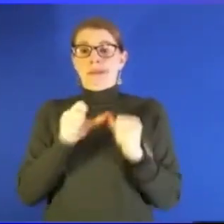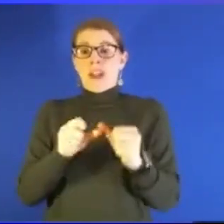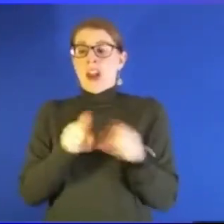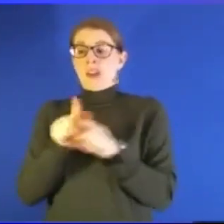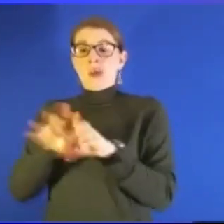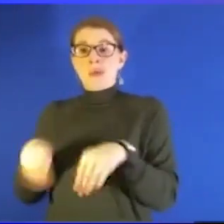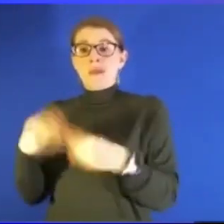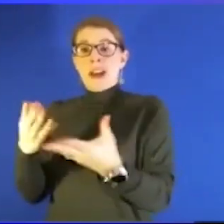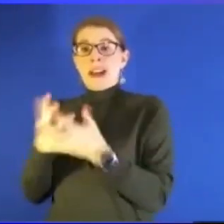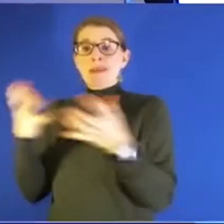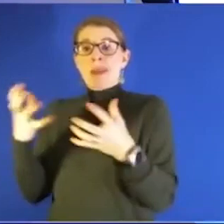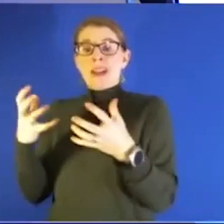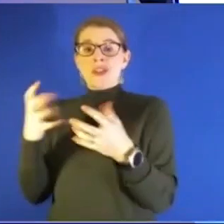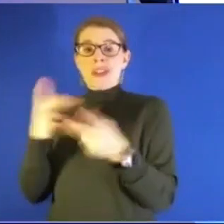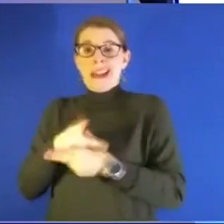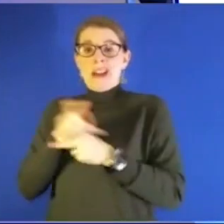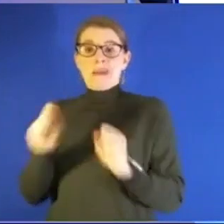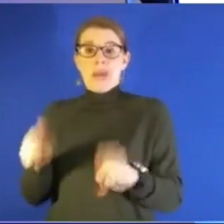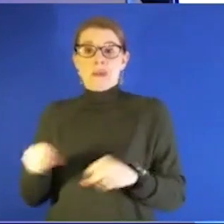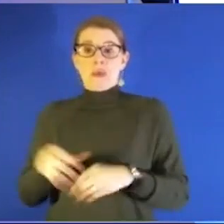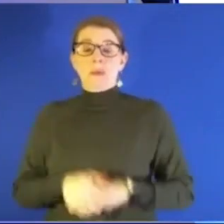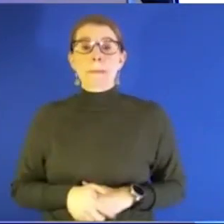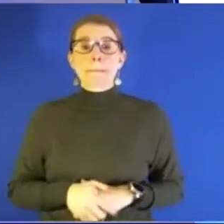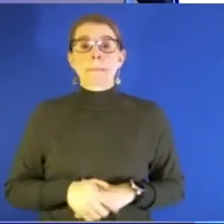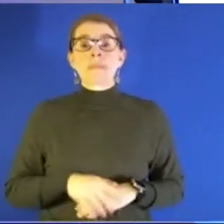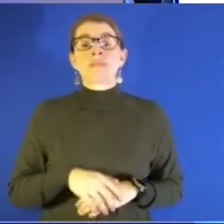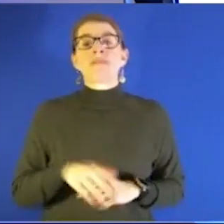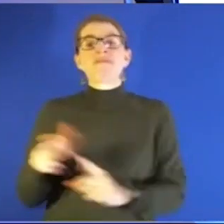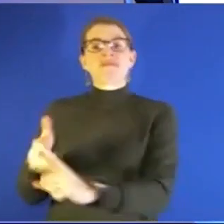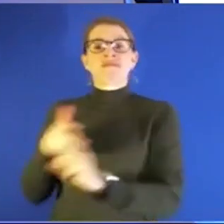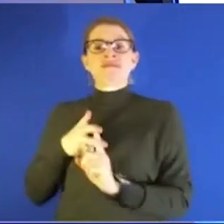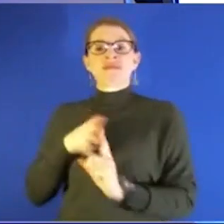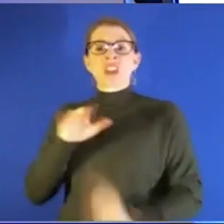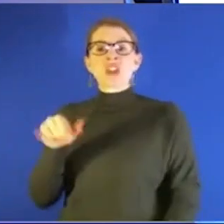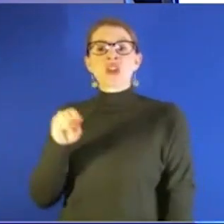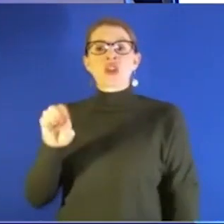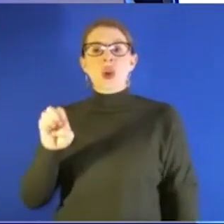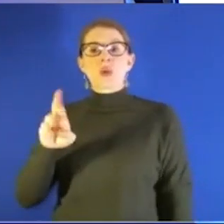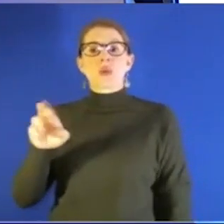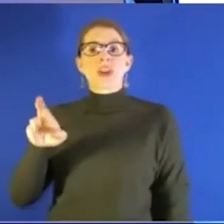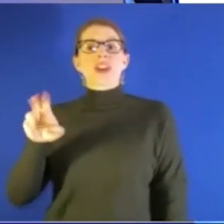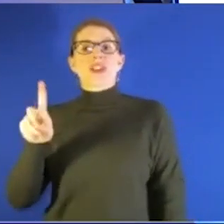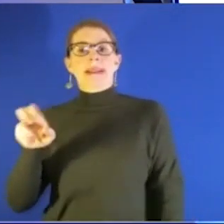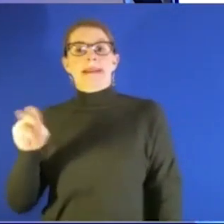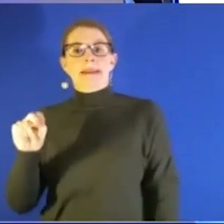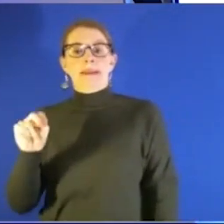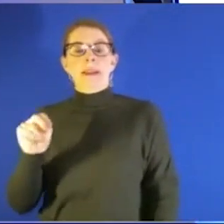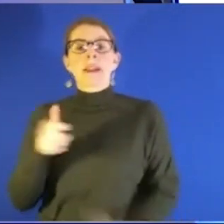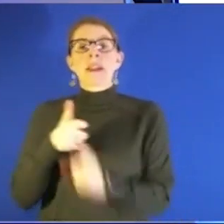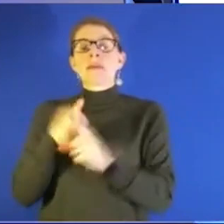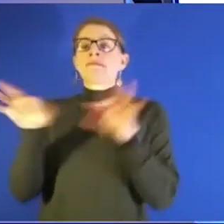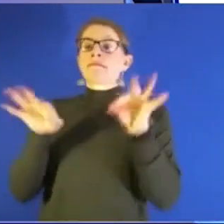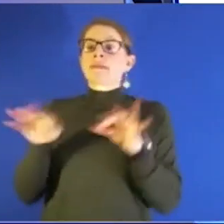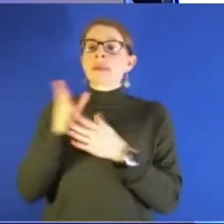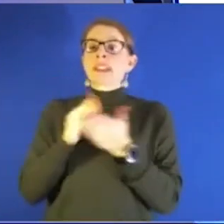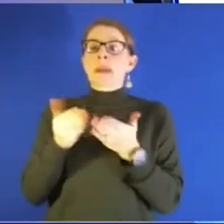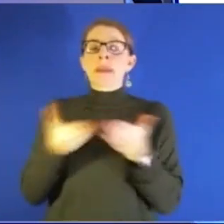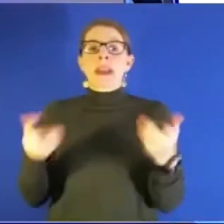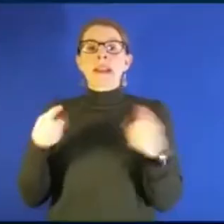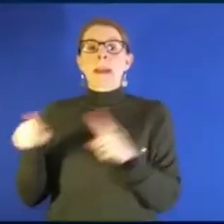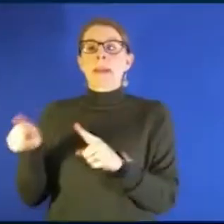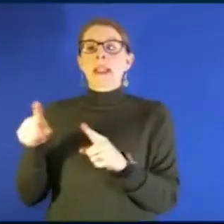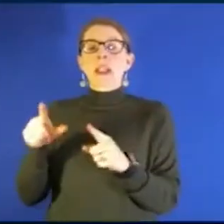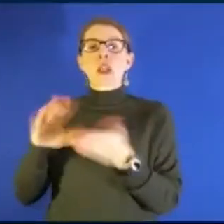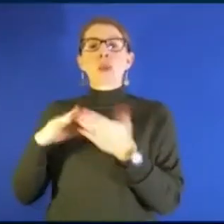as we can. Well, why don't we bring in Joe Reardon and talk to a little bit more about some of the things that are going on out in our community. Joe, what are you hearing